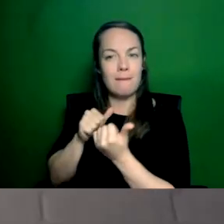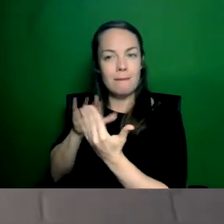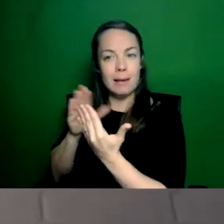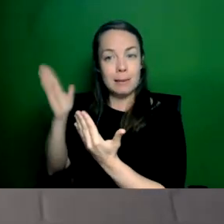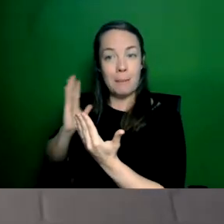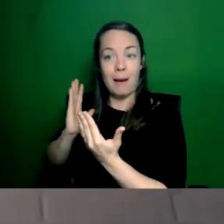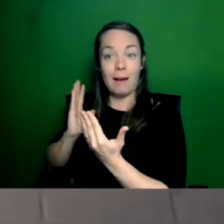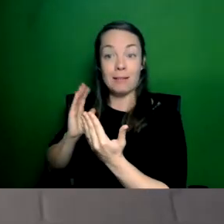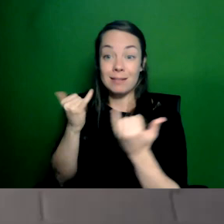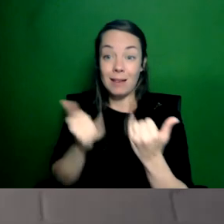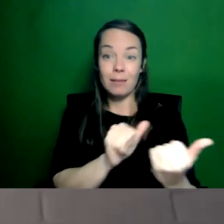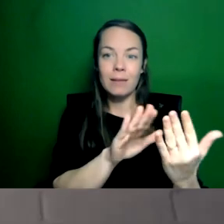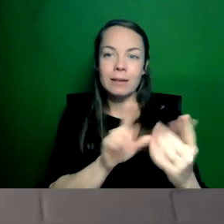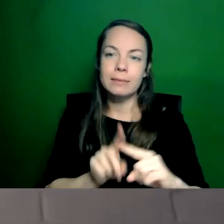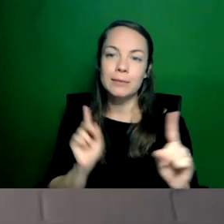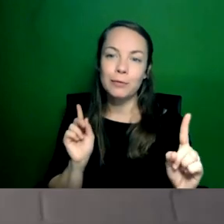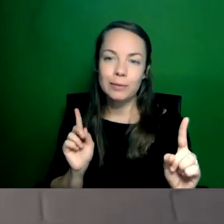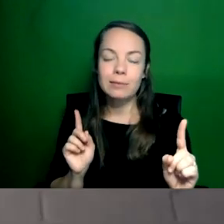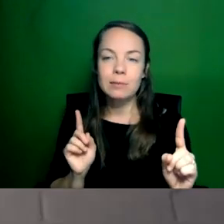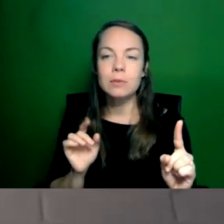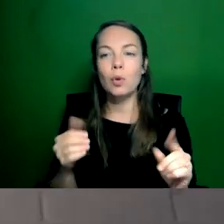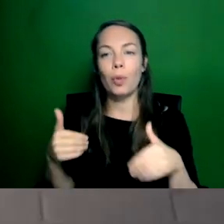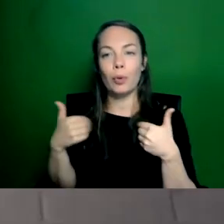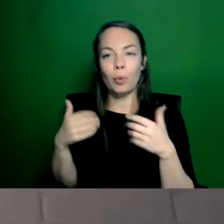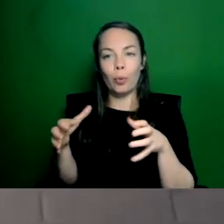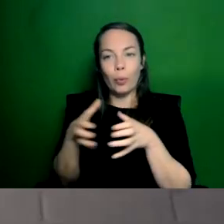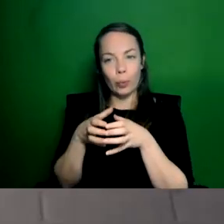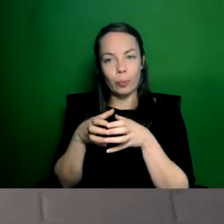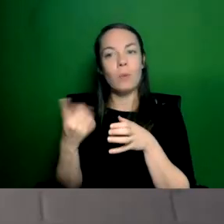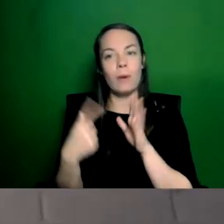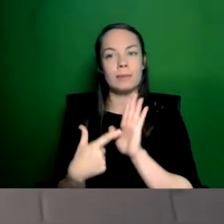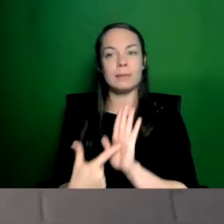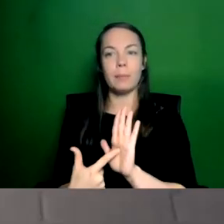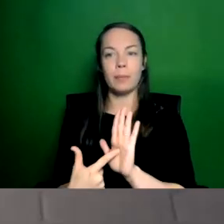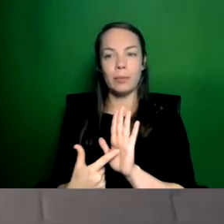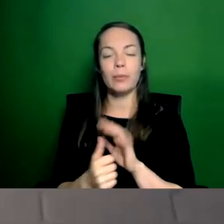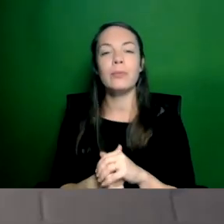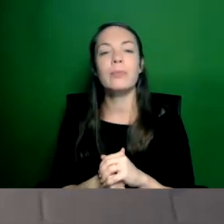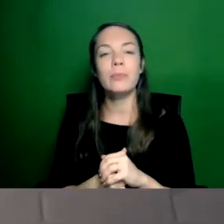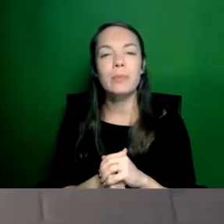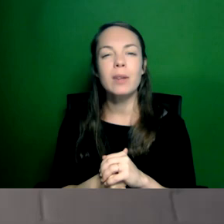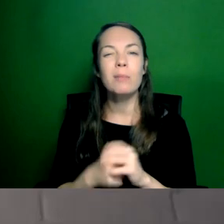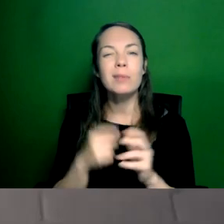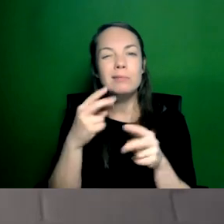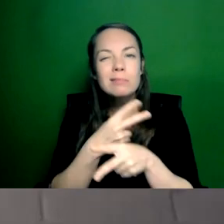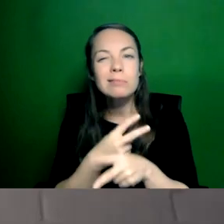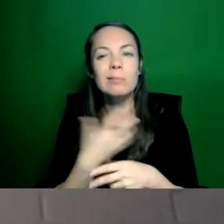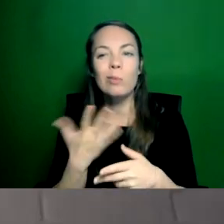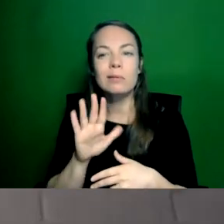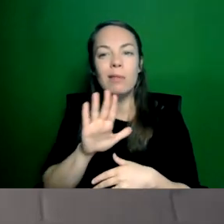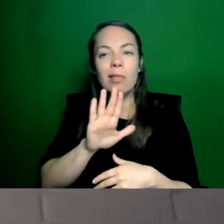today. So I just use the youth as one example, but listening to them, finding out what are their challenges, and then tailoring